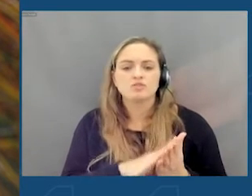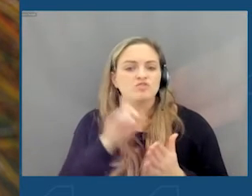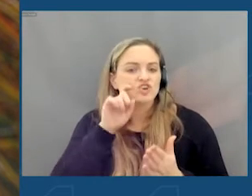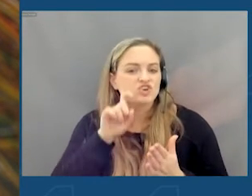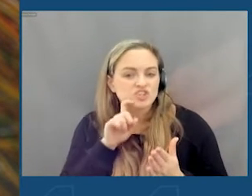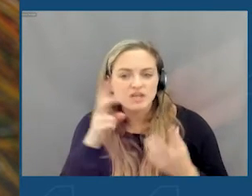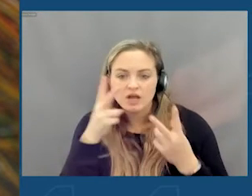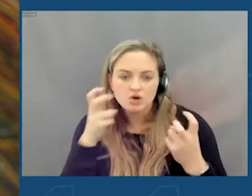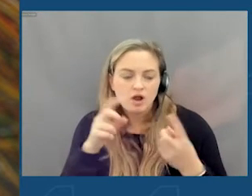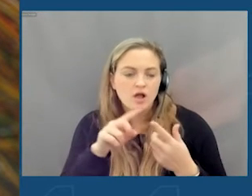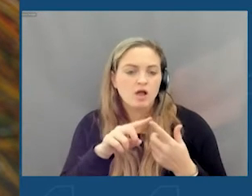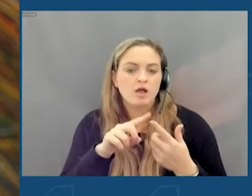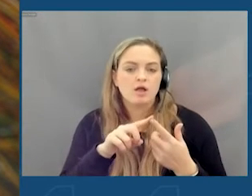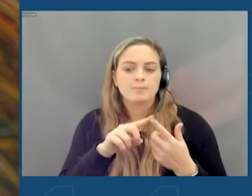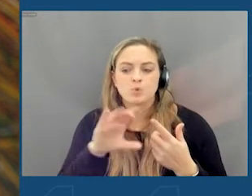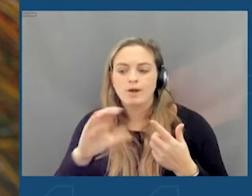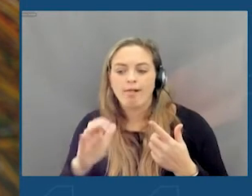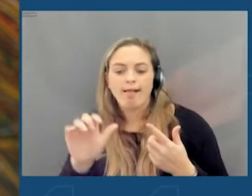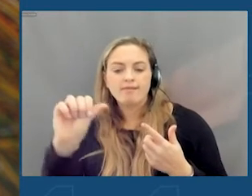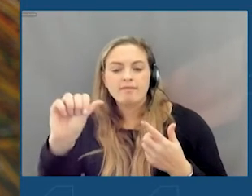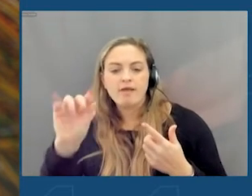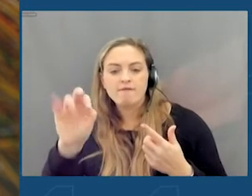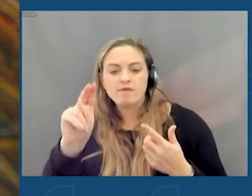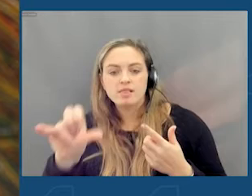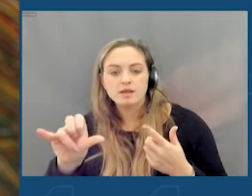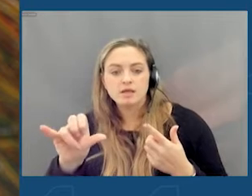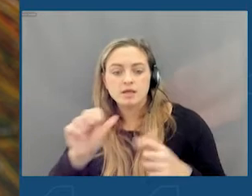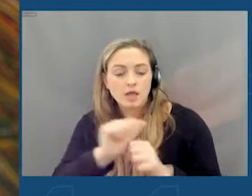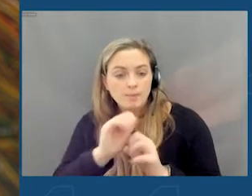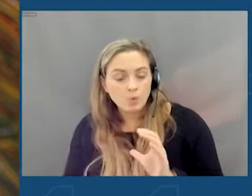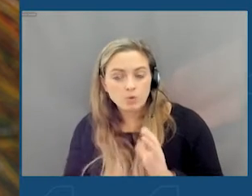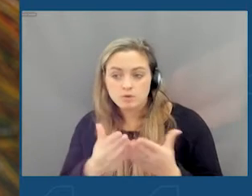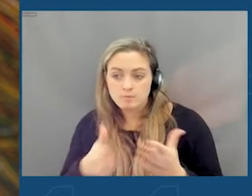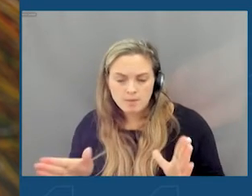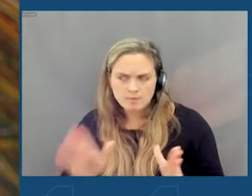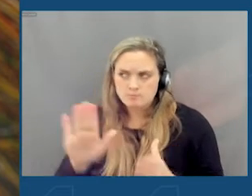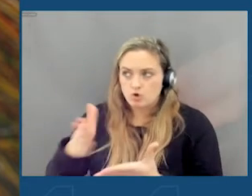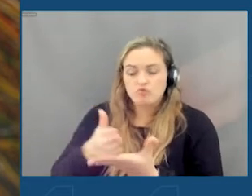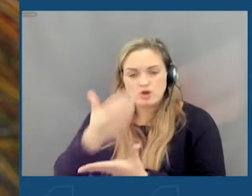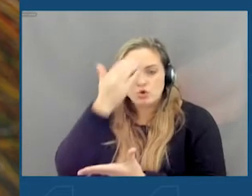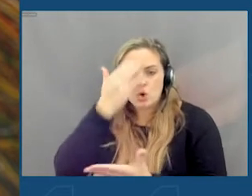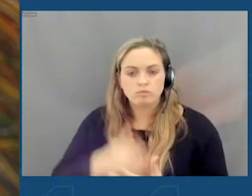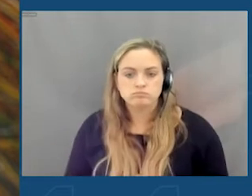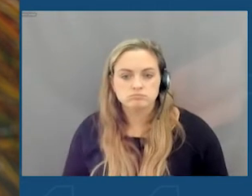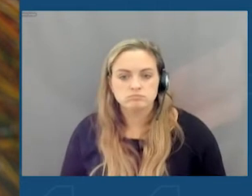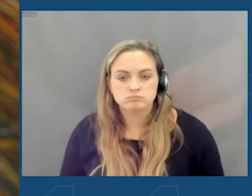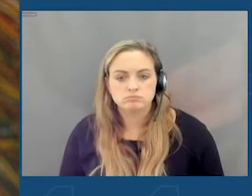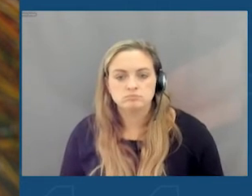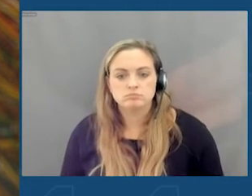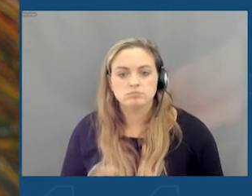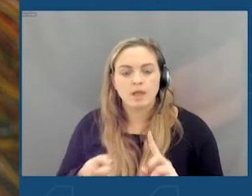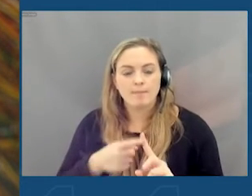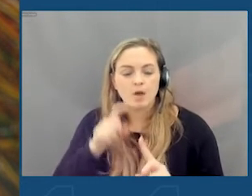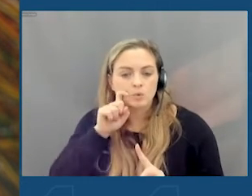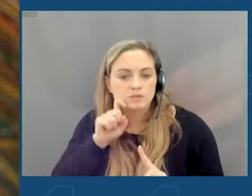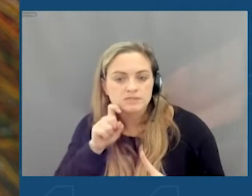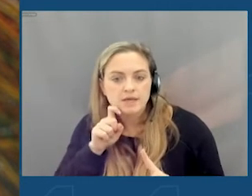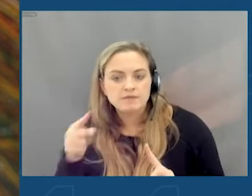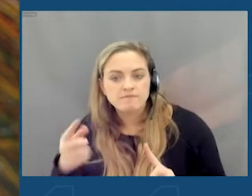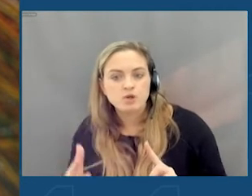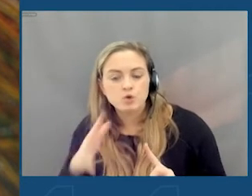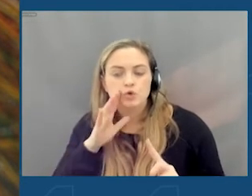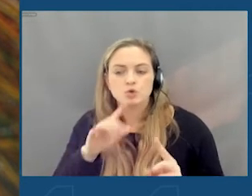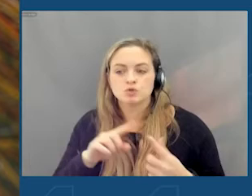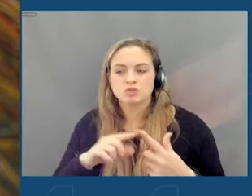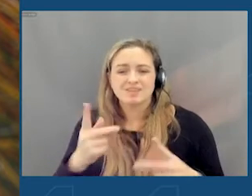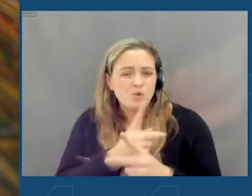most Class A felonies. Employers and the public have a right to know about the sex offenders and the worst